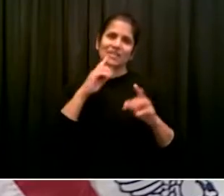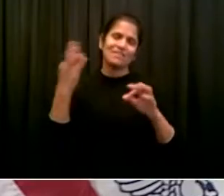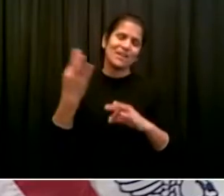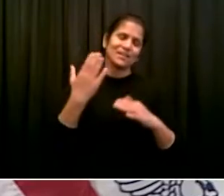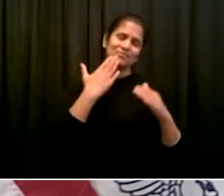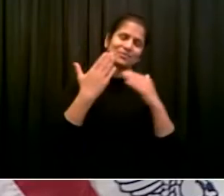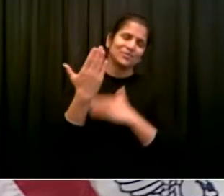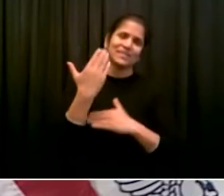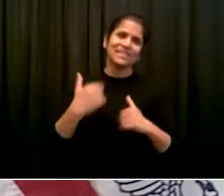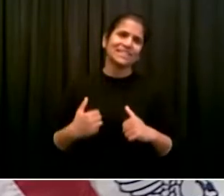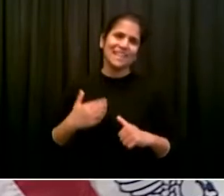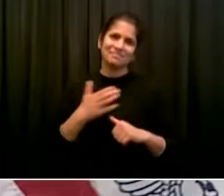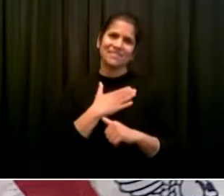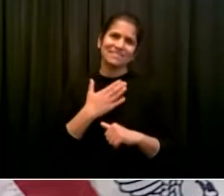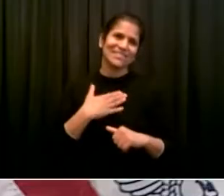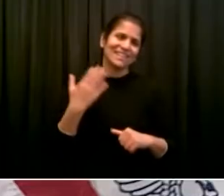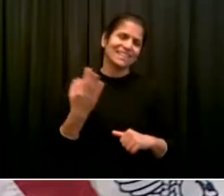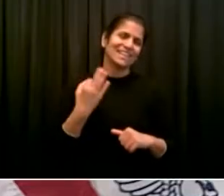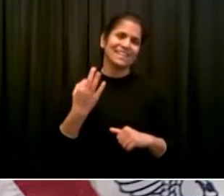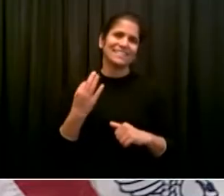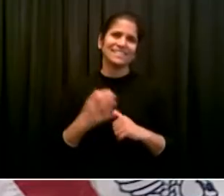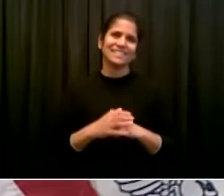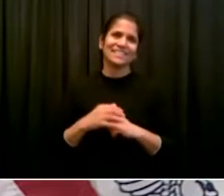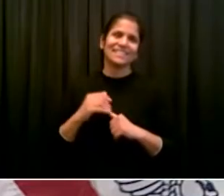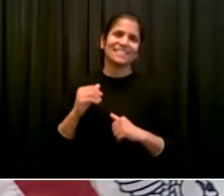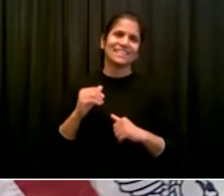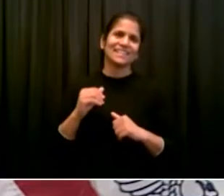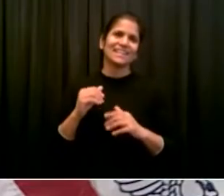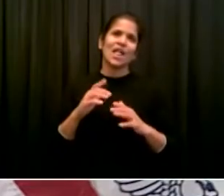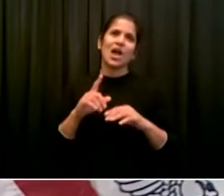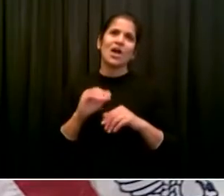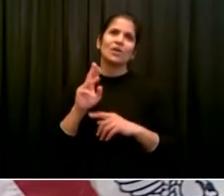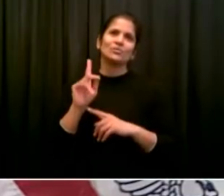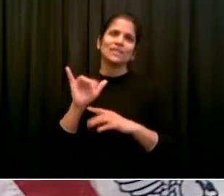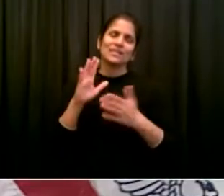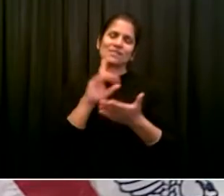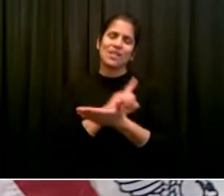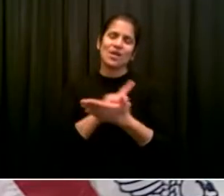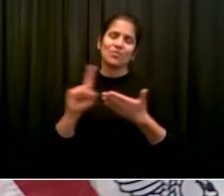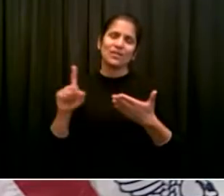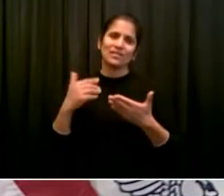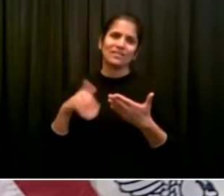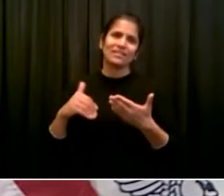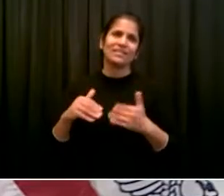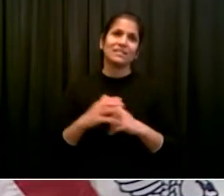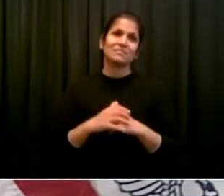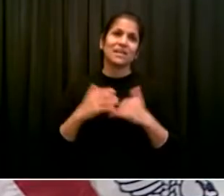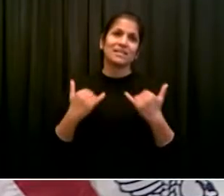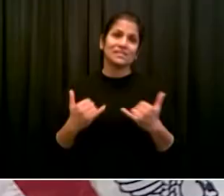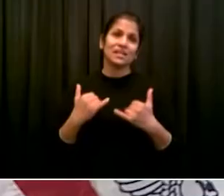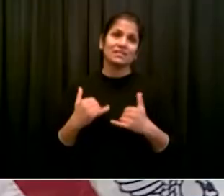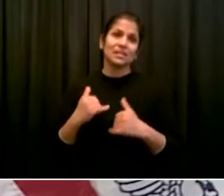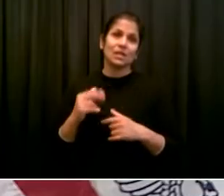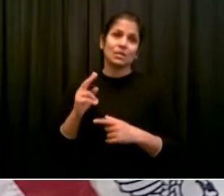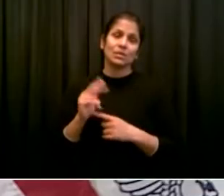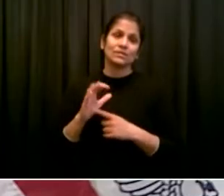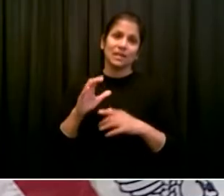Henry. It's been a very long week, but here in New York City, we keep moving forward. My friend, how you